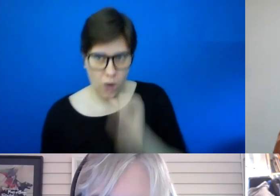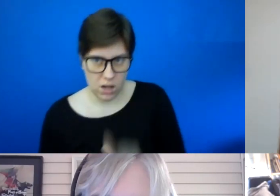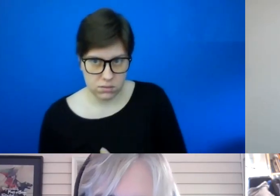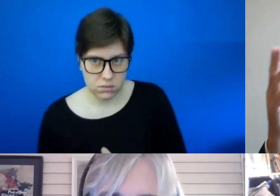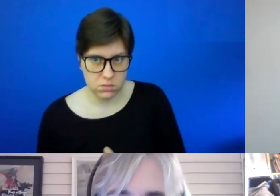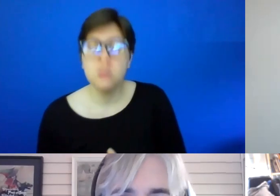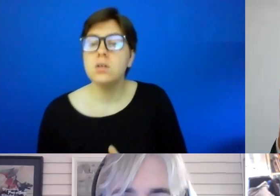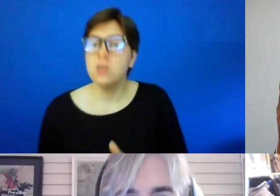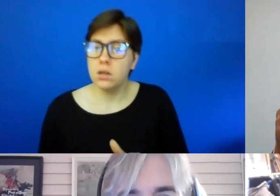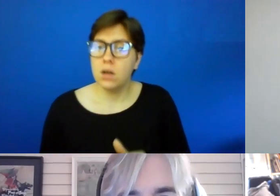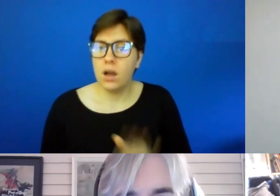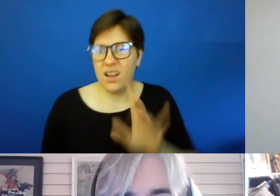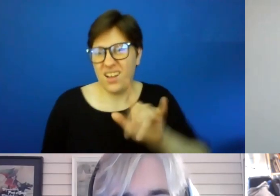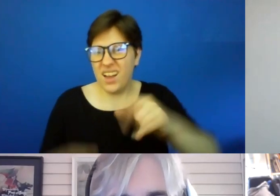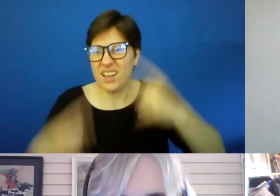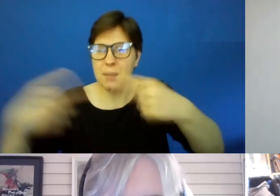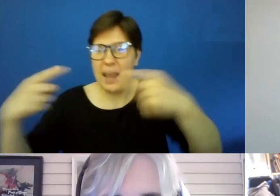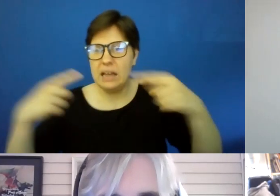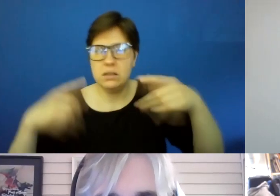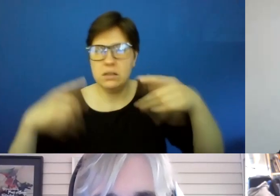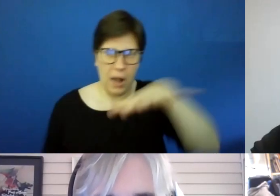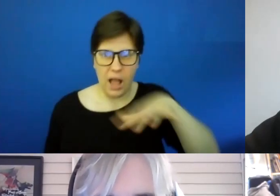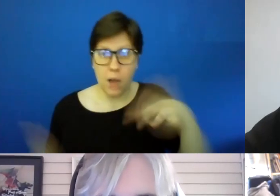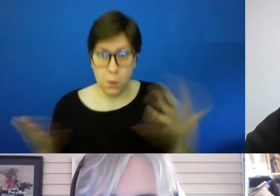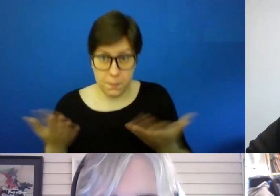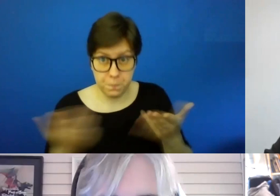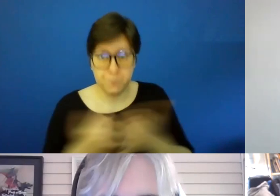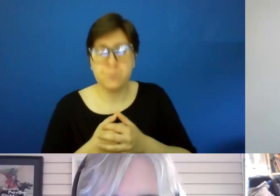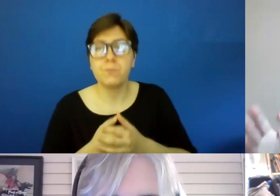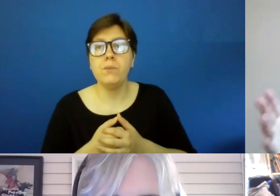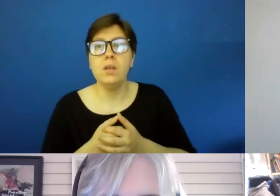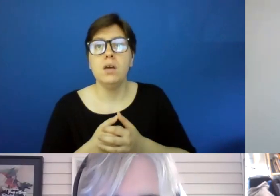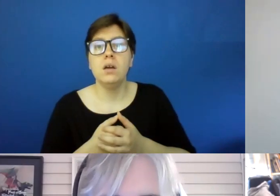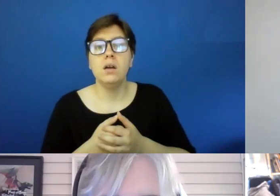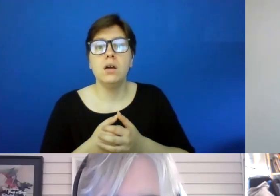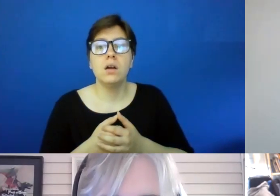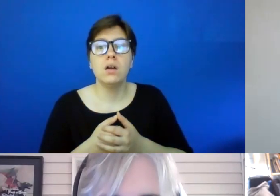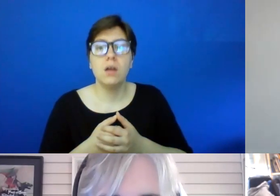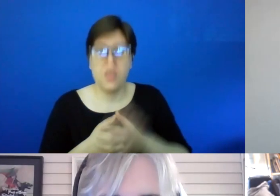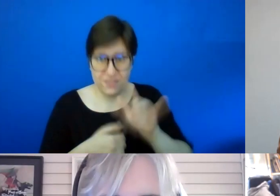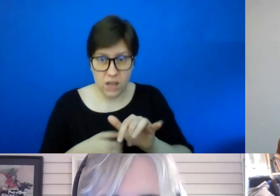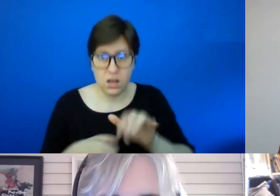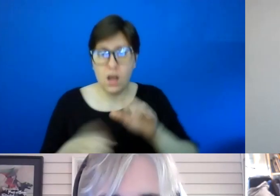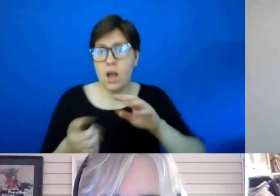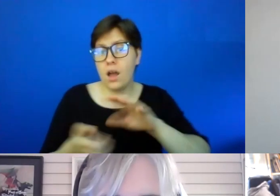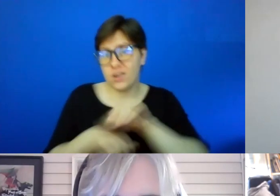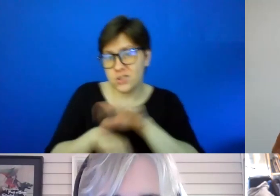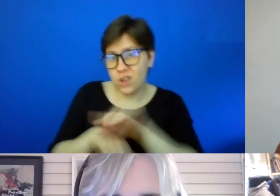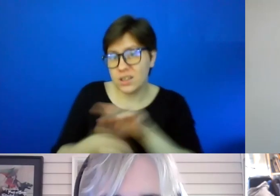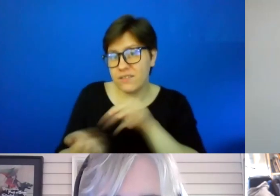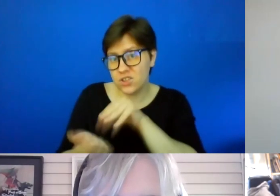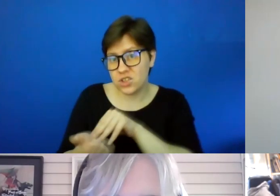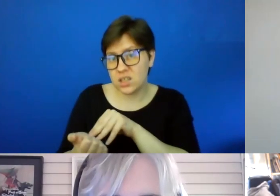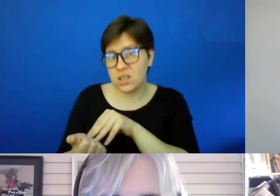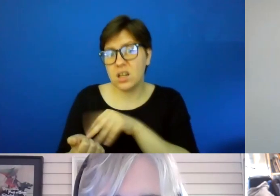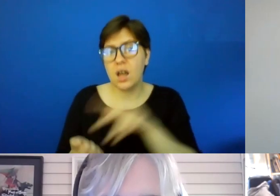argument, and this is the debate that's happening, is that the attending and the consulting physician, who may be primary care physicians